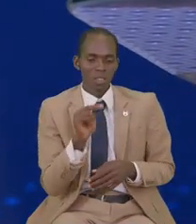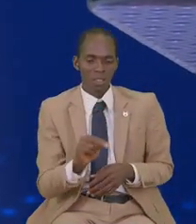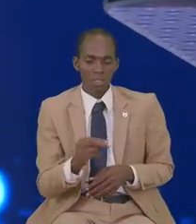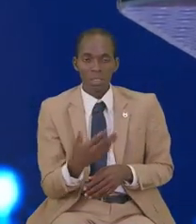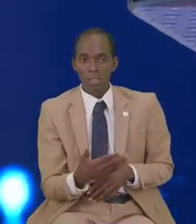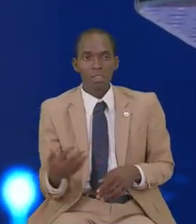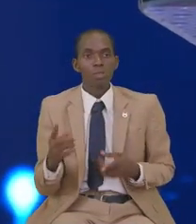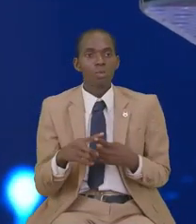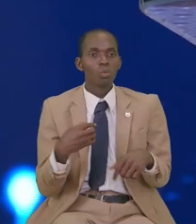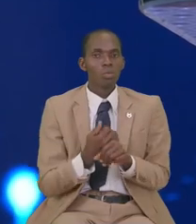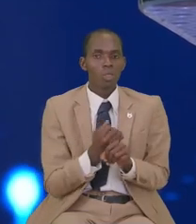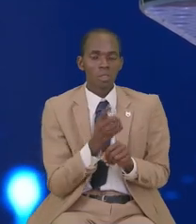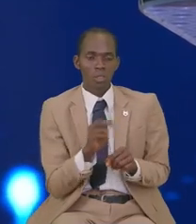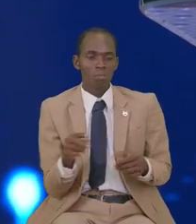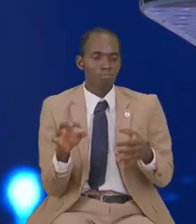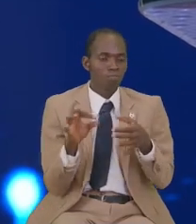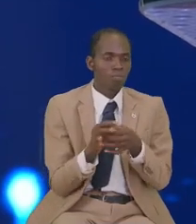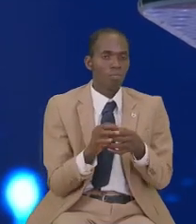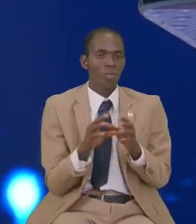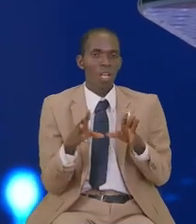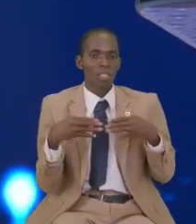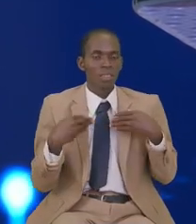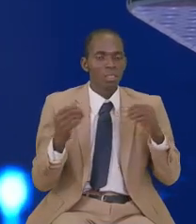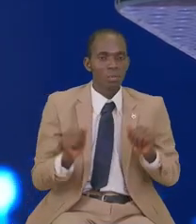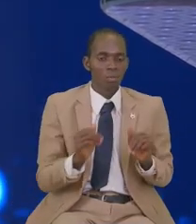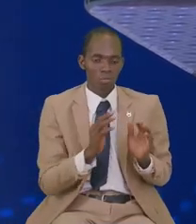them clean, make them acceptable, make them pure, and